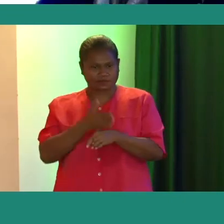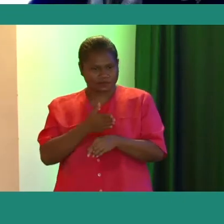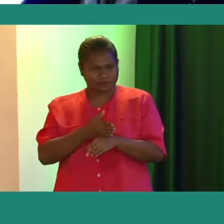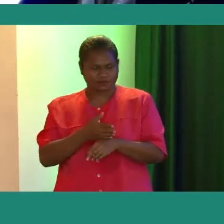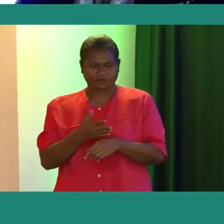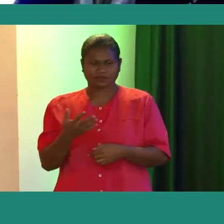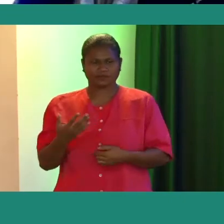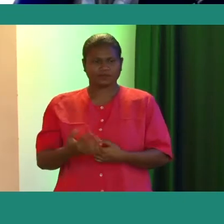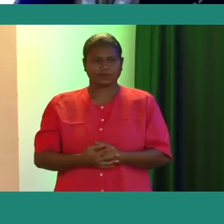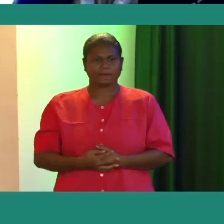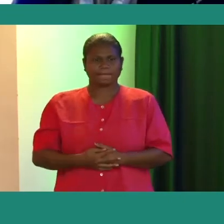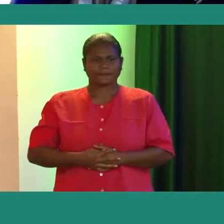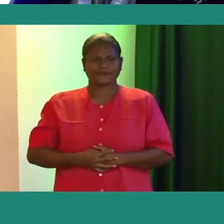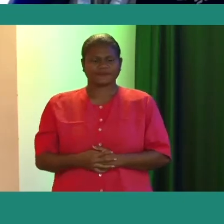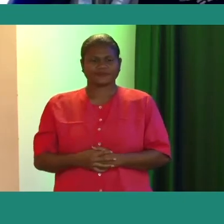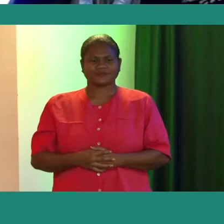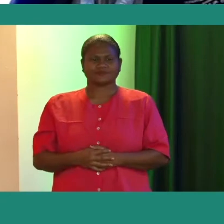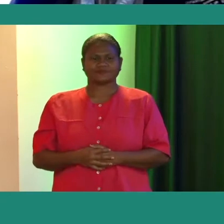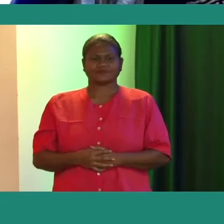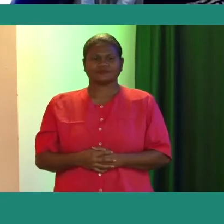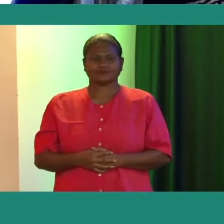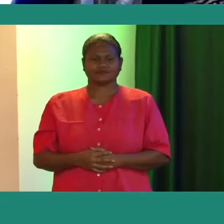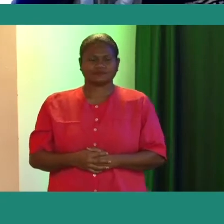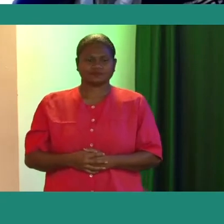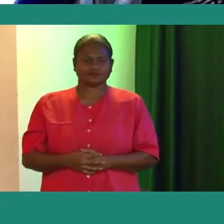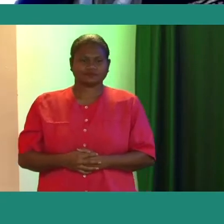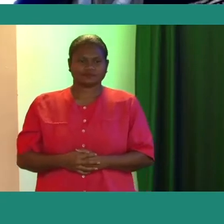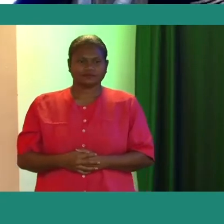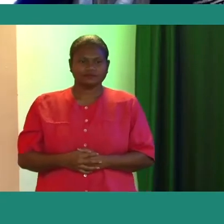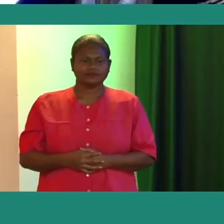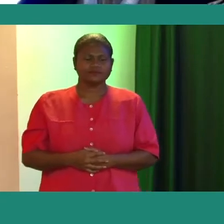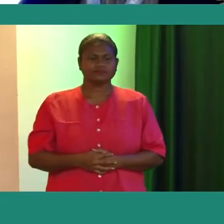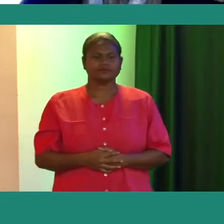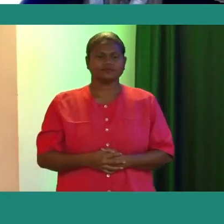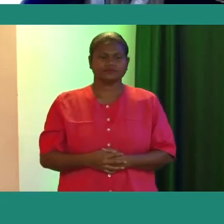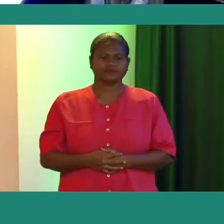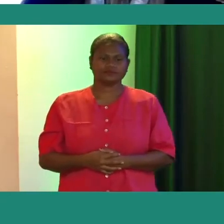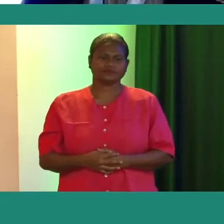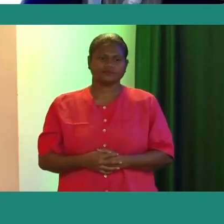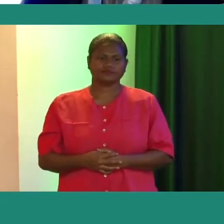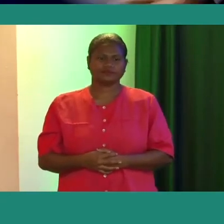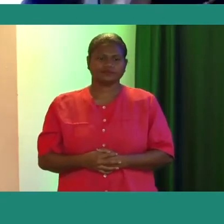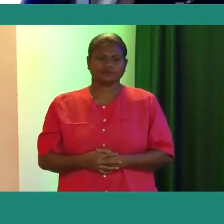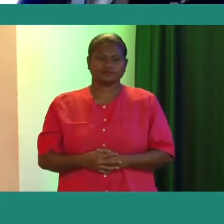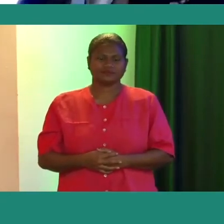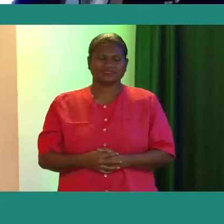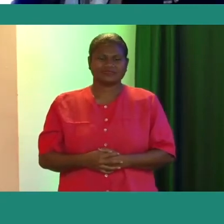Yes, so in terms of our work in the private sector,